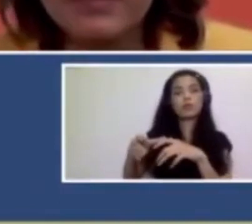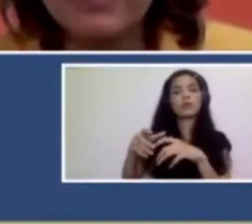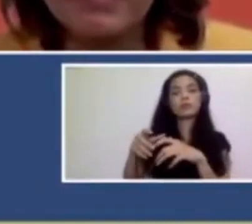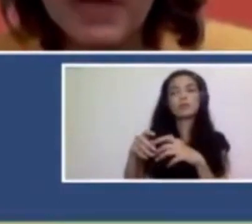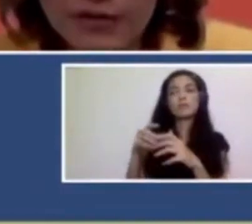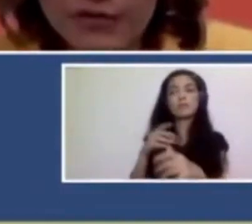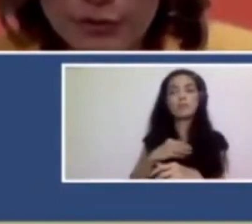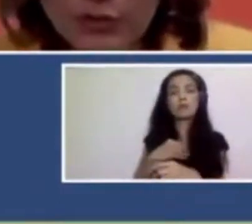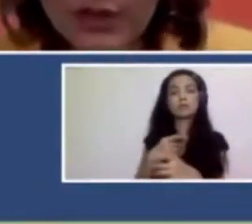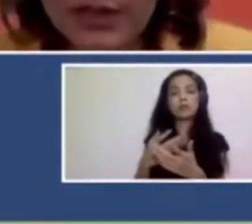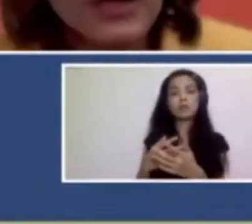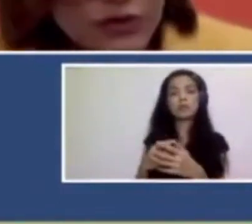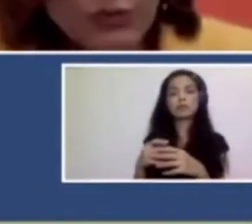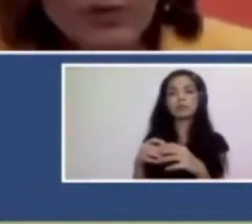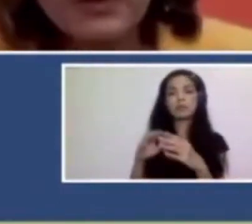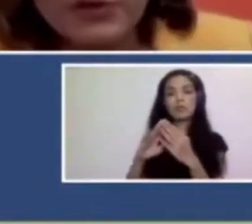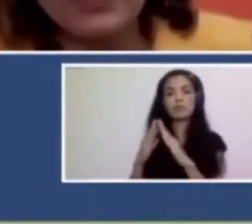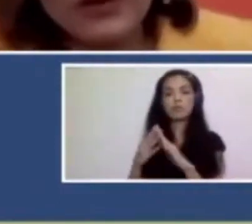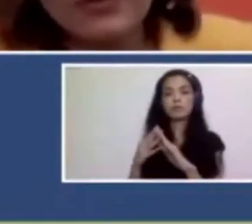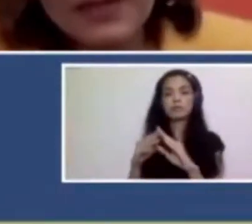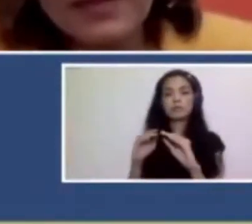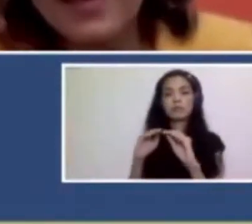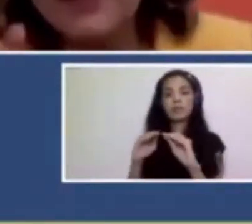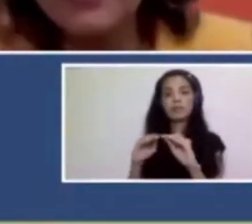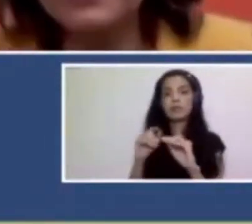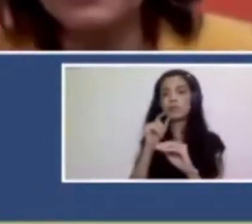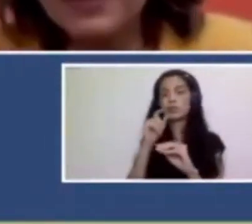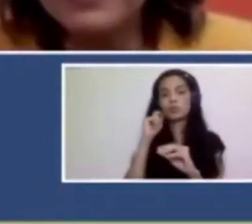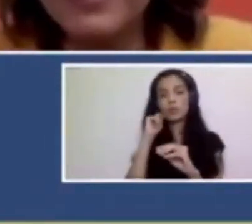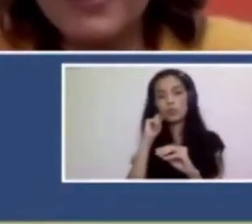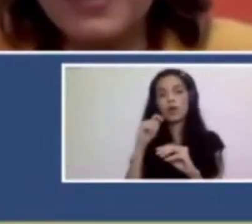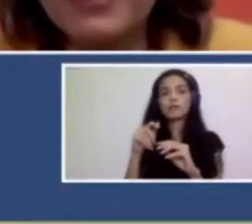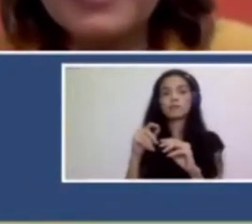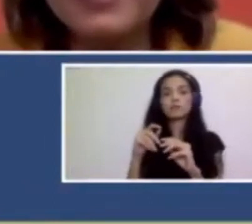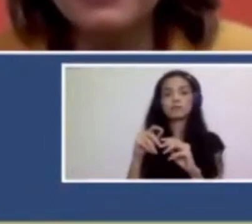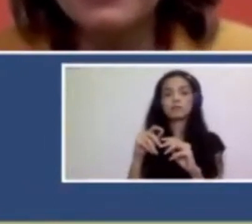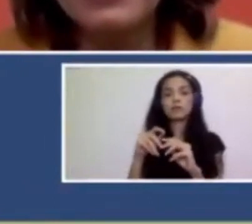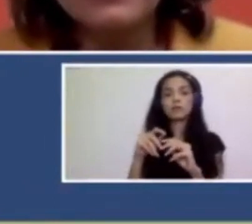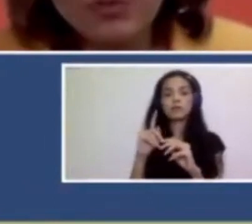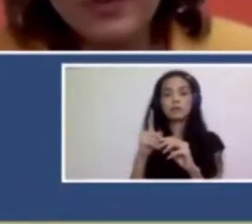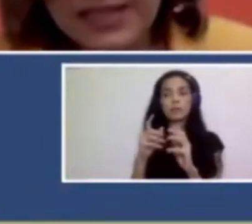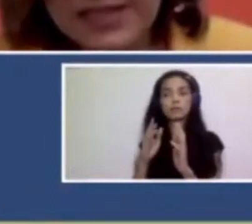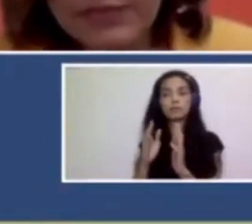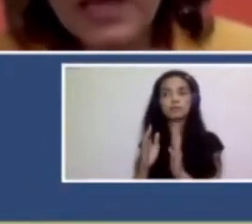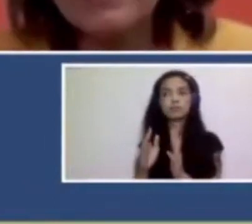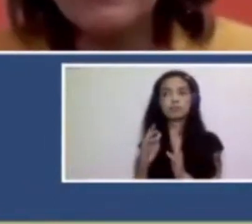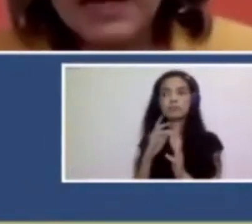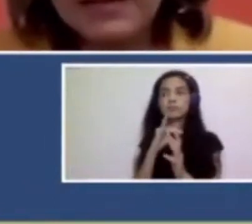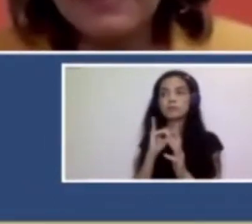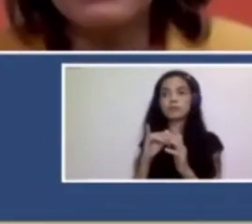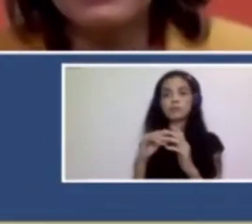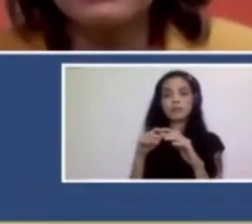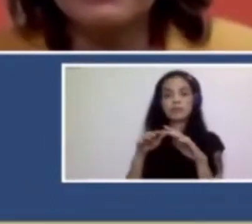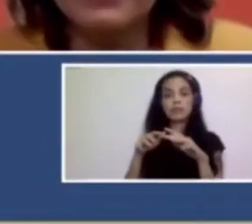teach men of the community and also women, because they are women that build their own houses, how to build it.